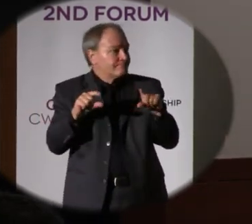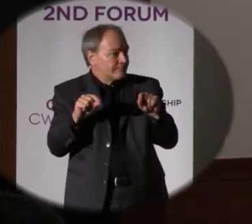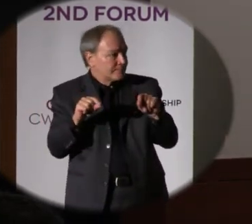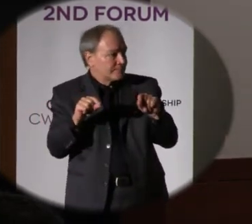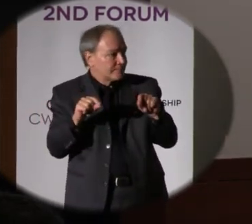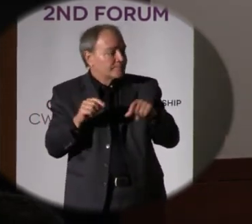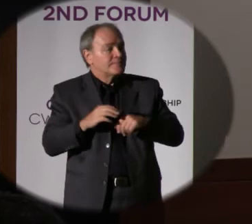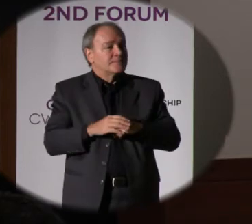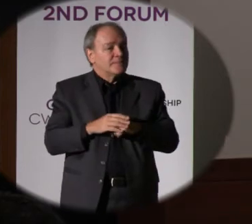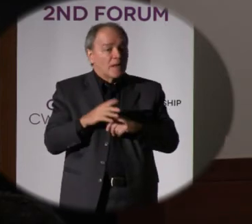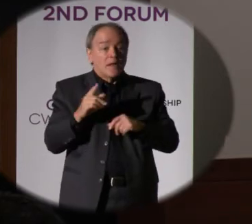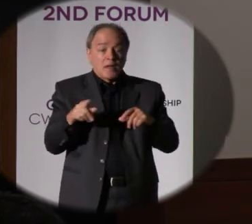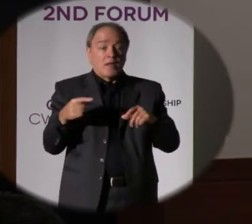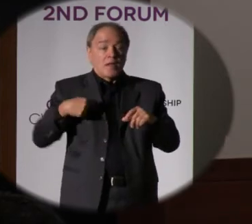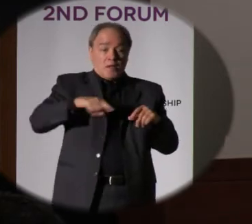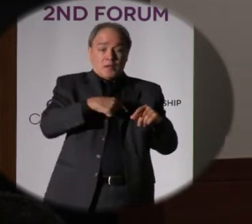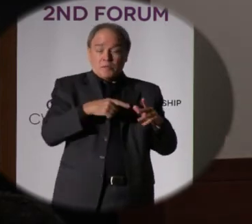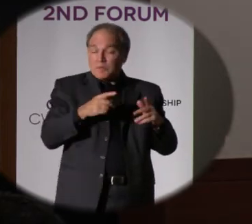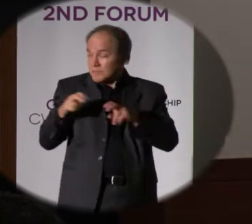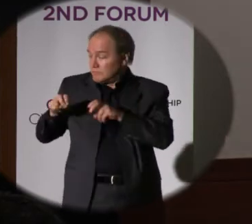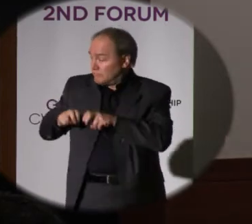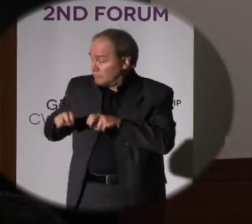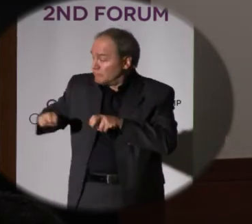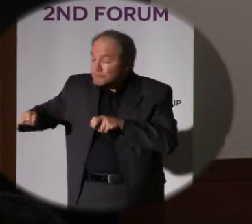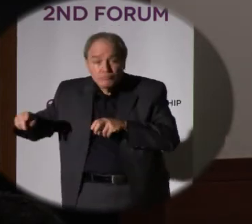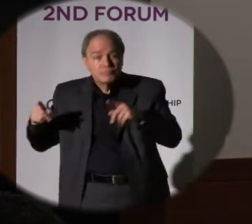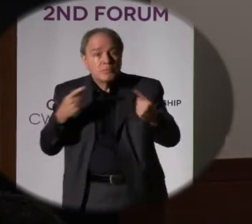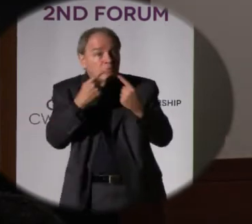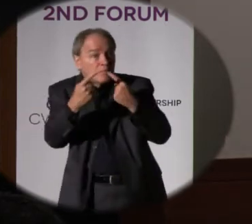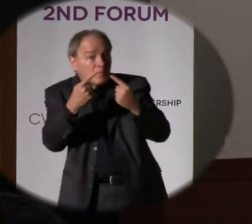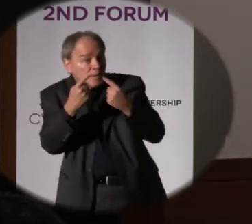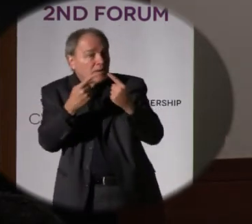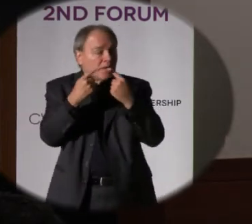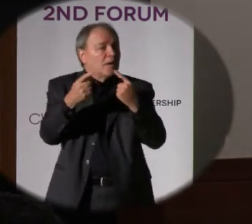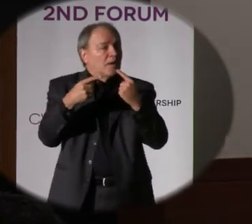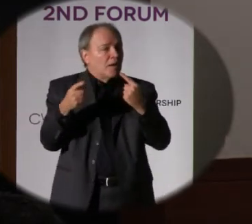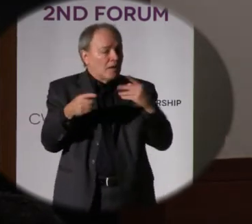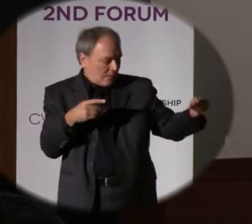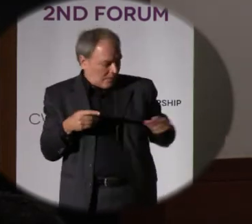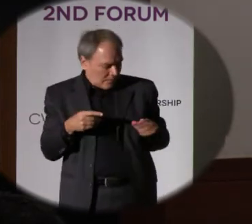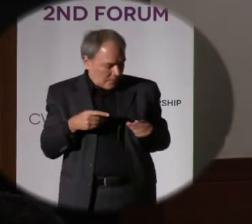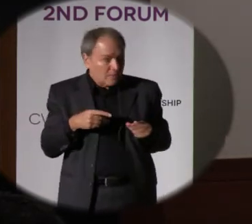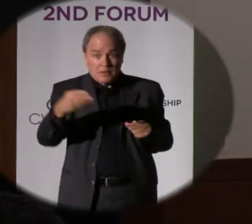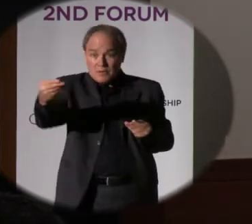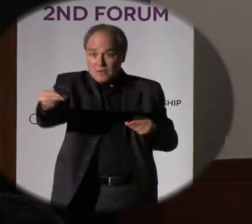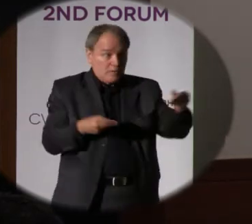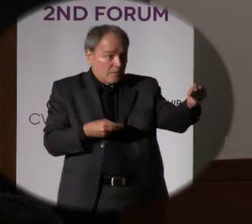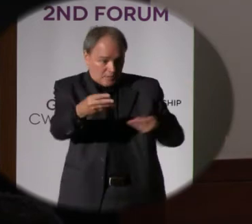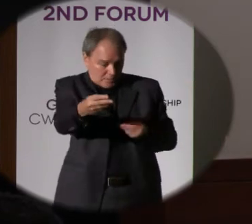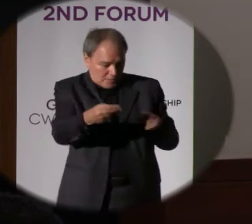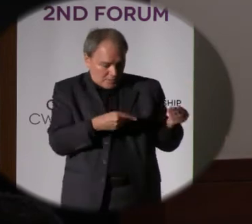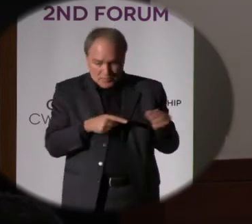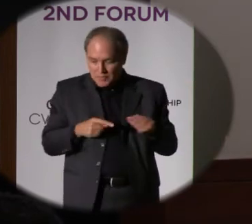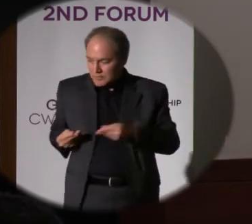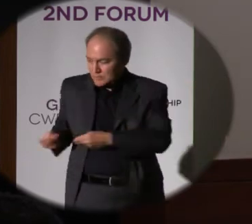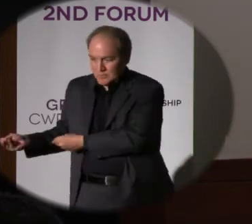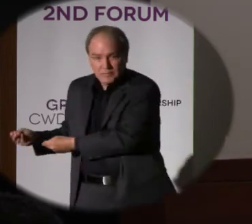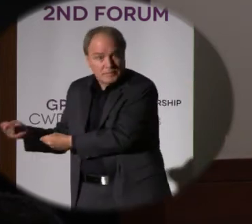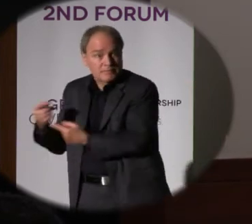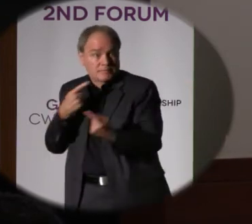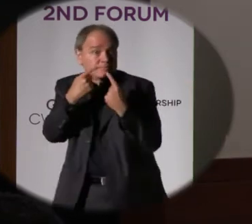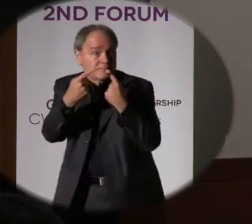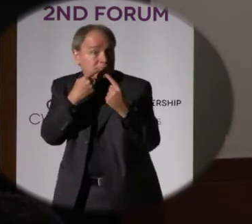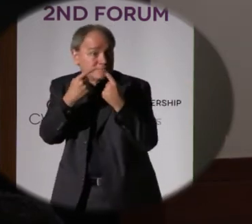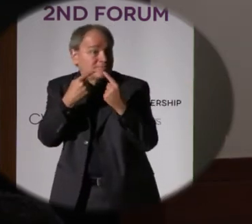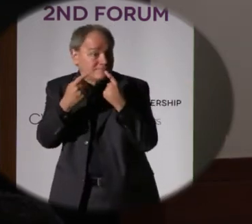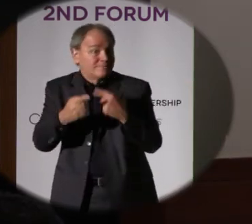to use these cards to respond to people's concerns and questions, particularly during the